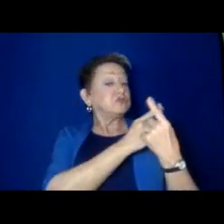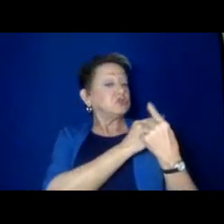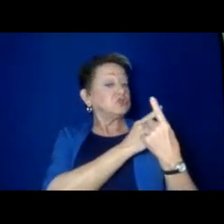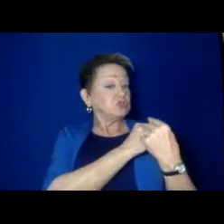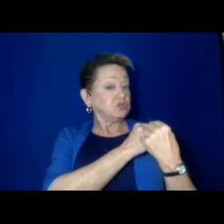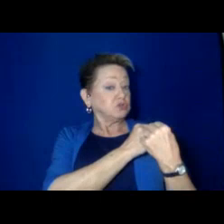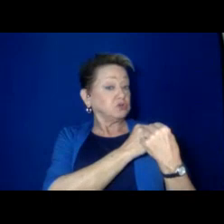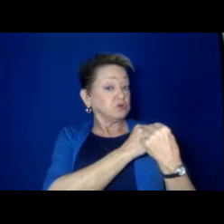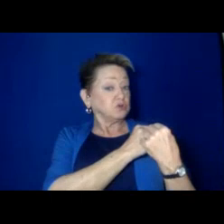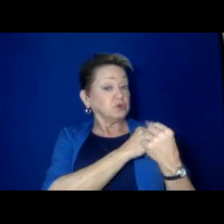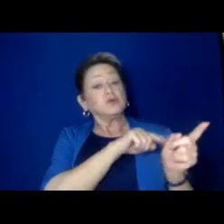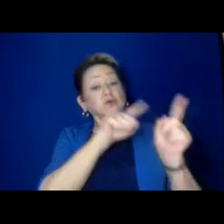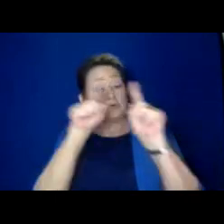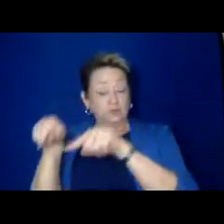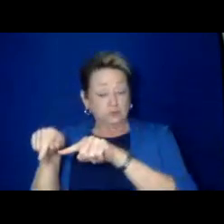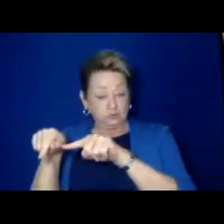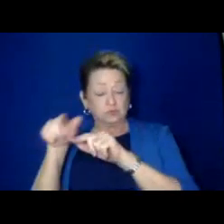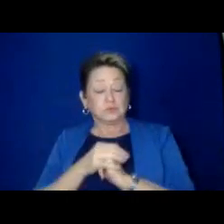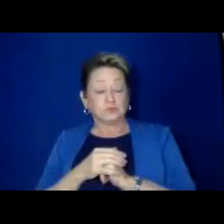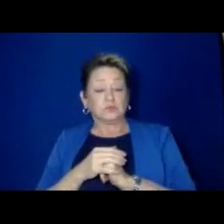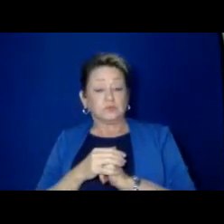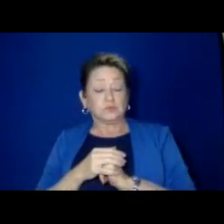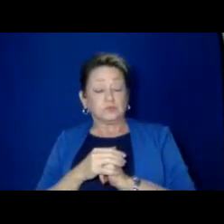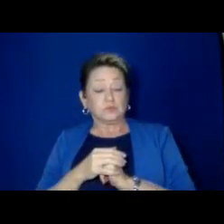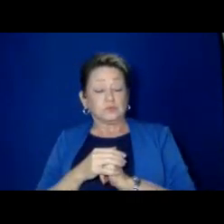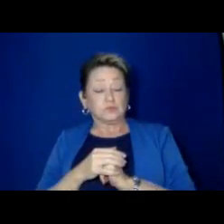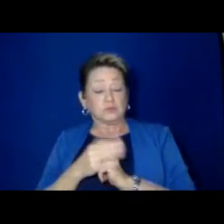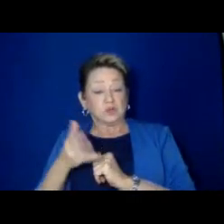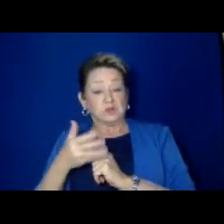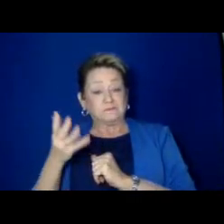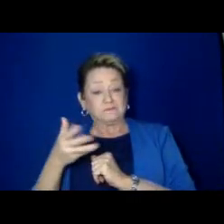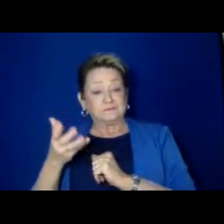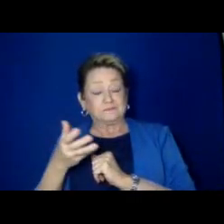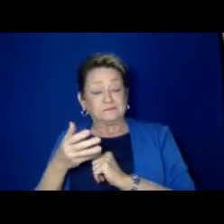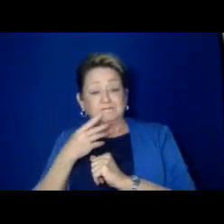our 2026, or